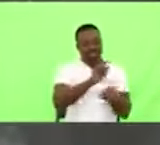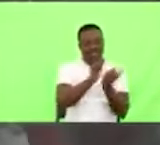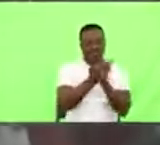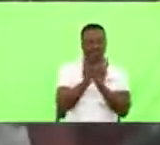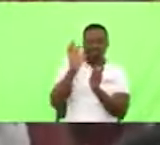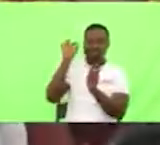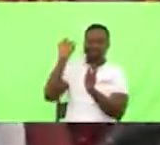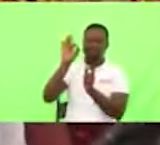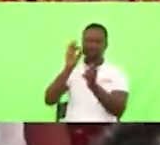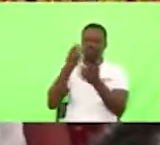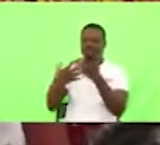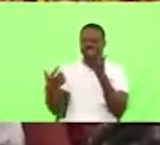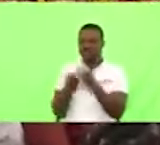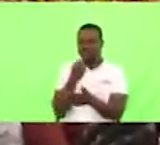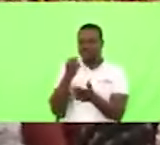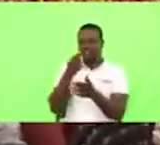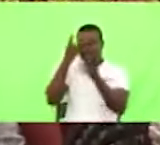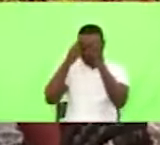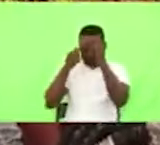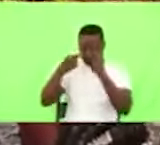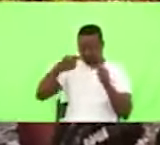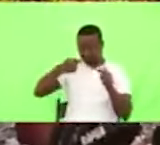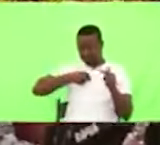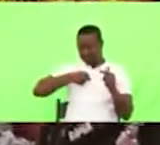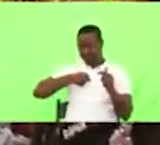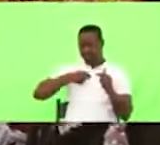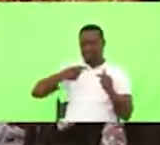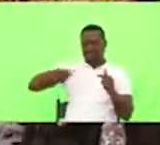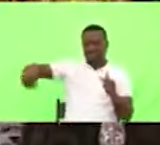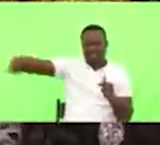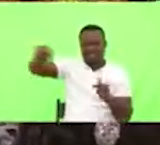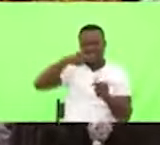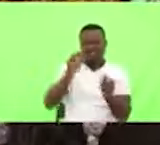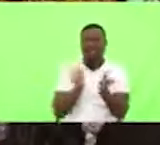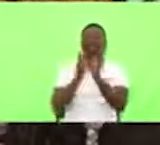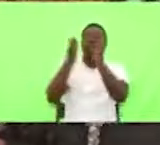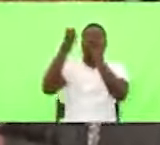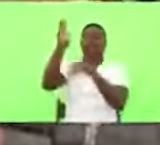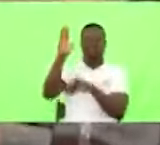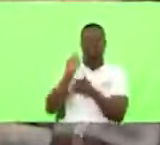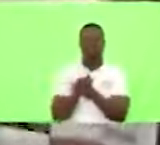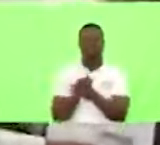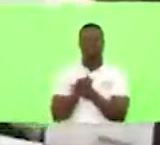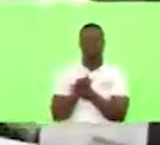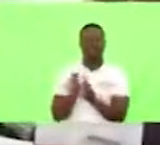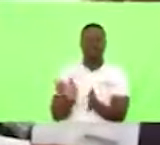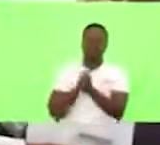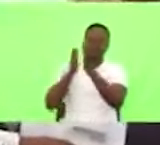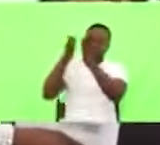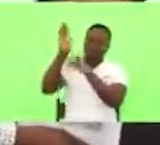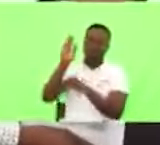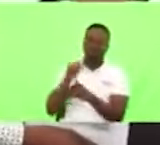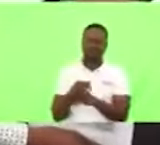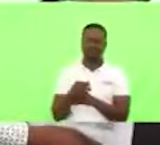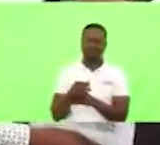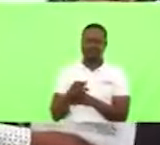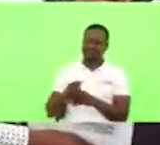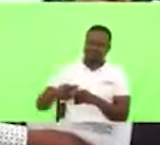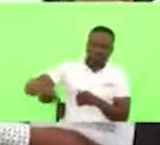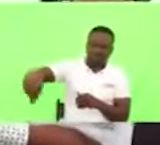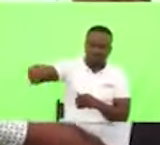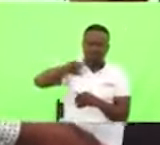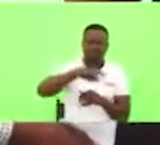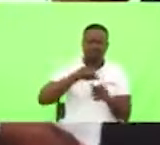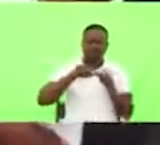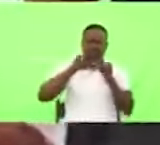gospel. And he says, because of me, they praise God. They praise God. Let them carry on with all